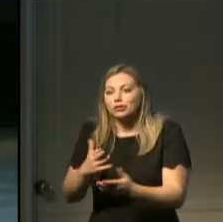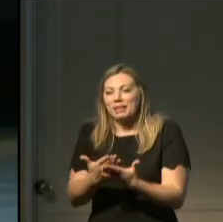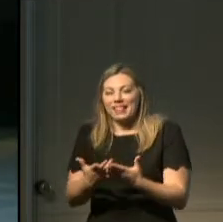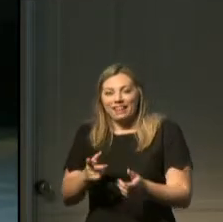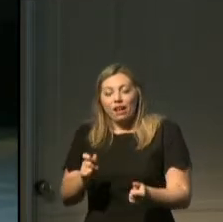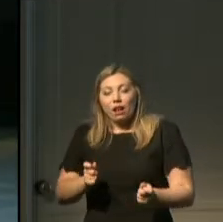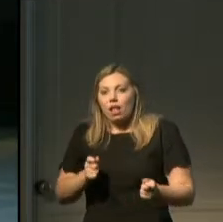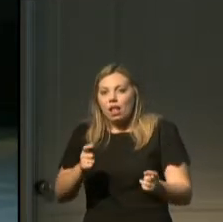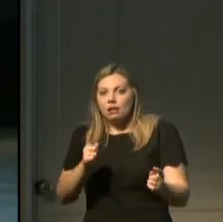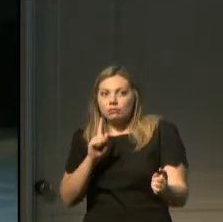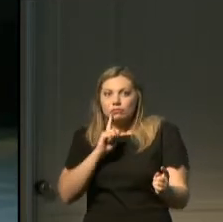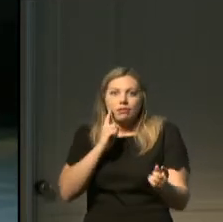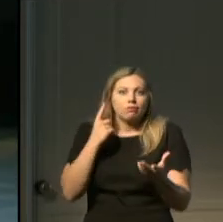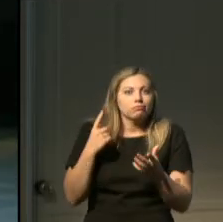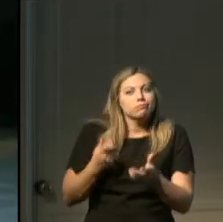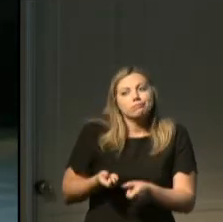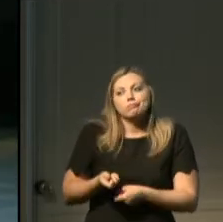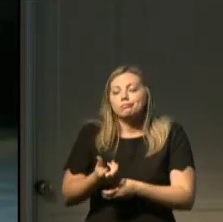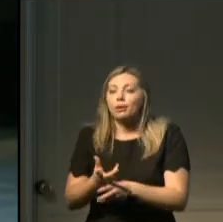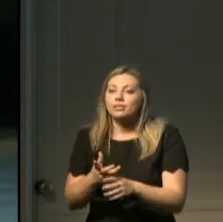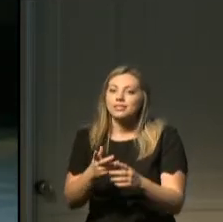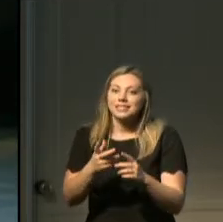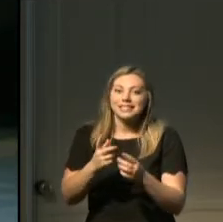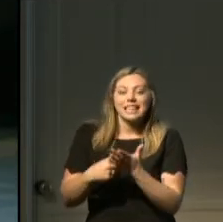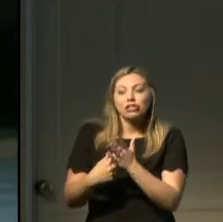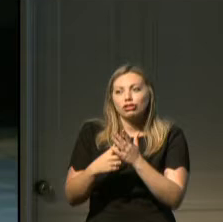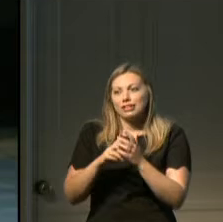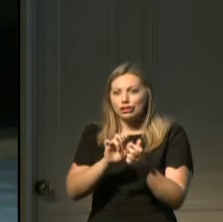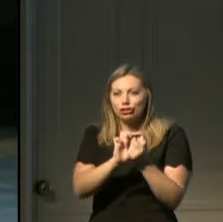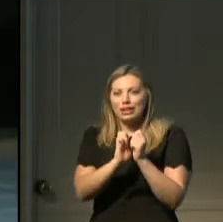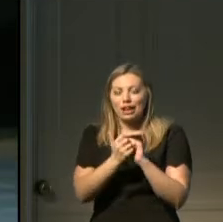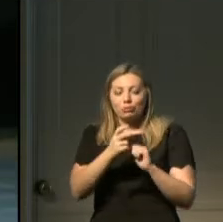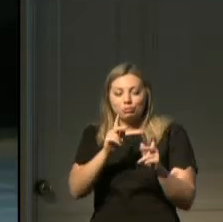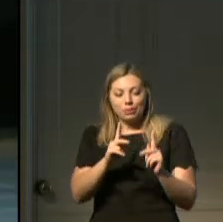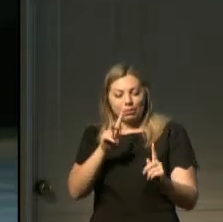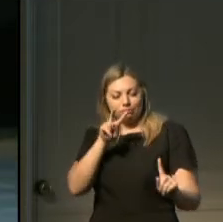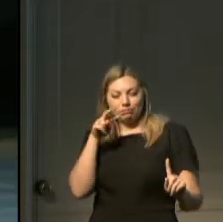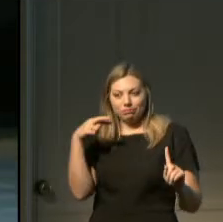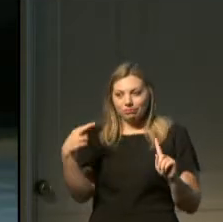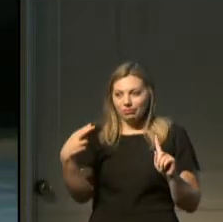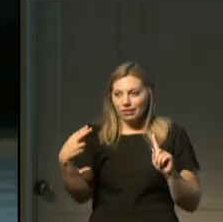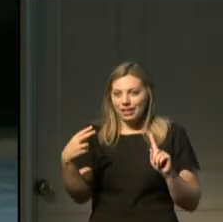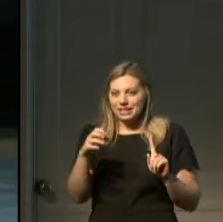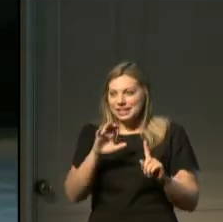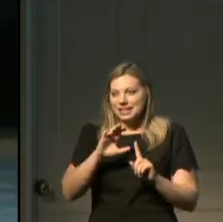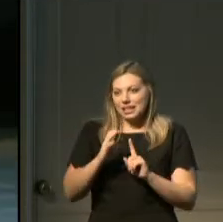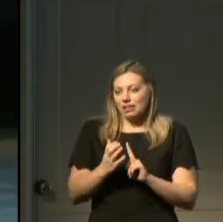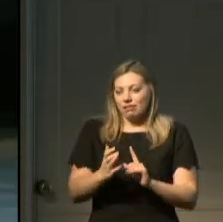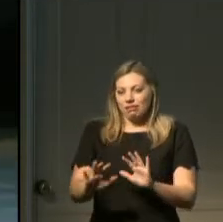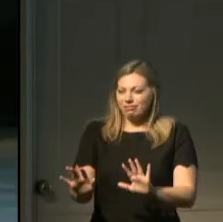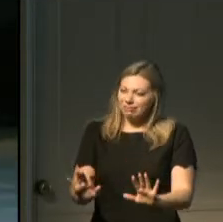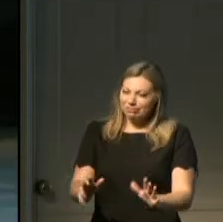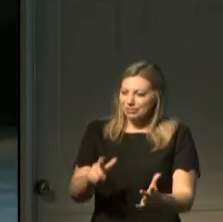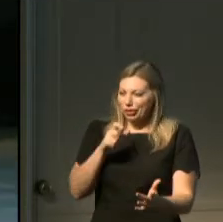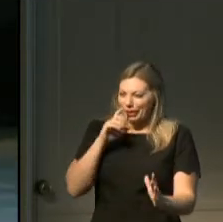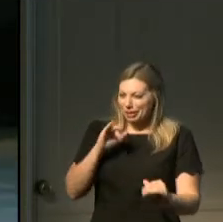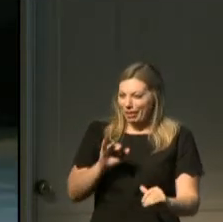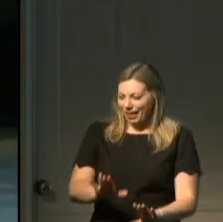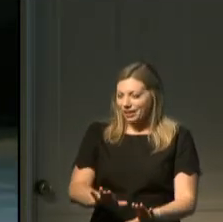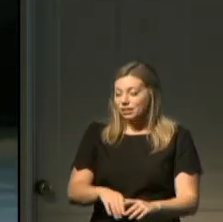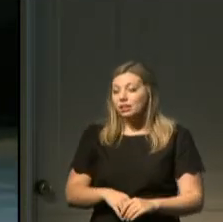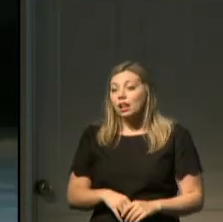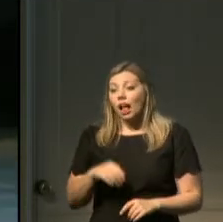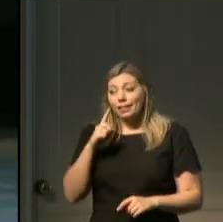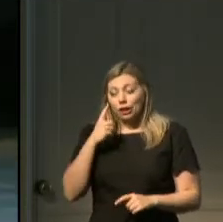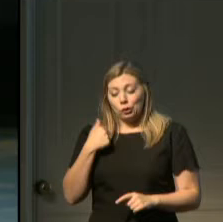provocative thing that will change the way civilization thinks. And I think by being the